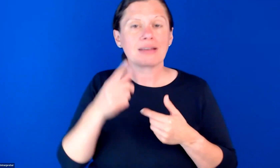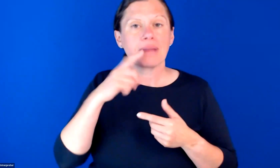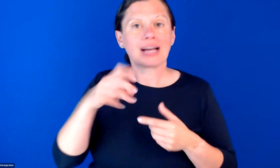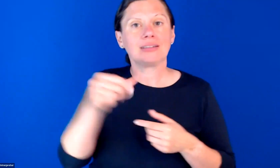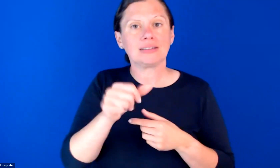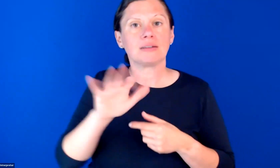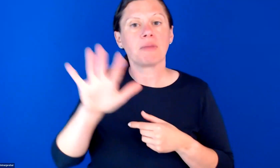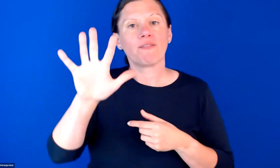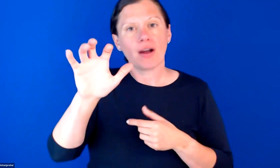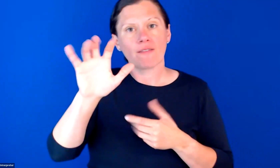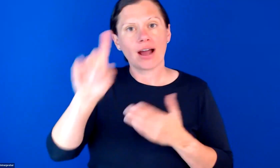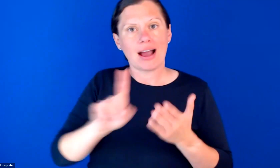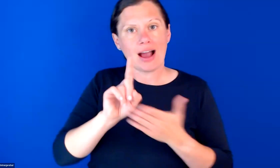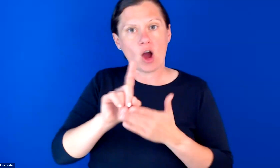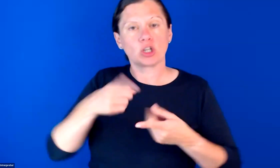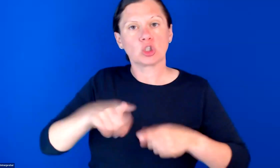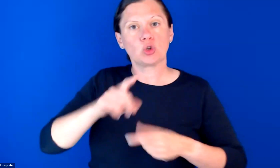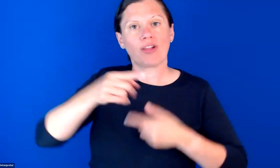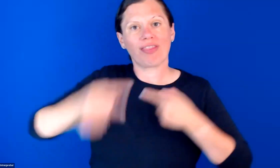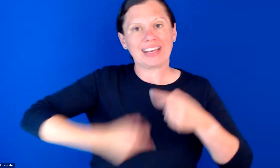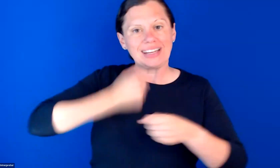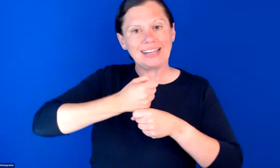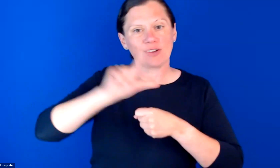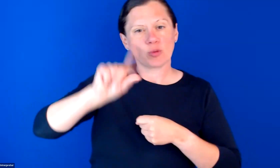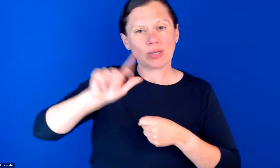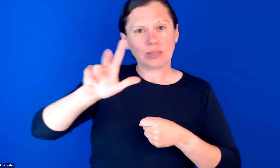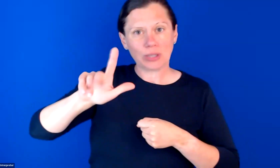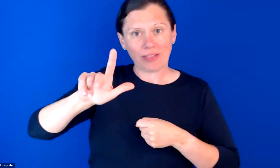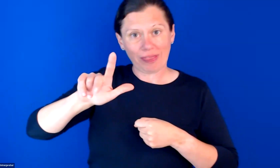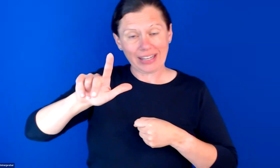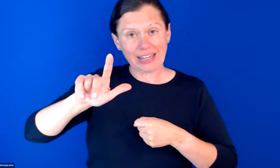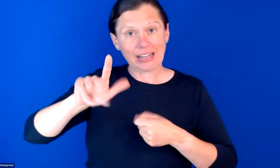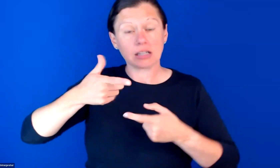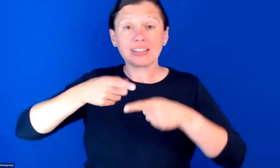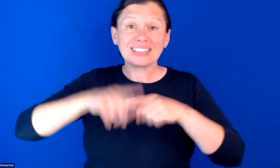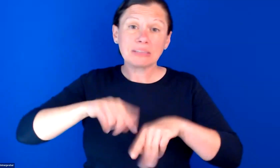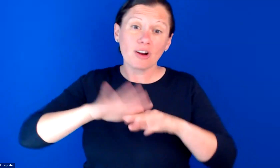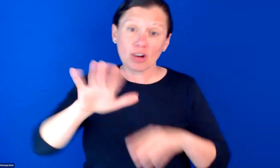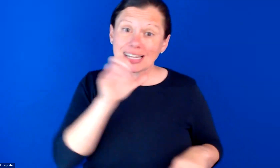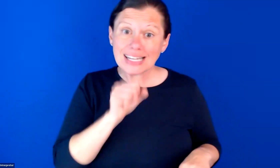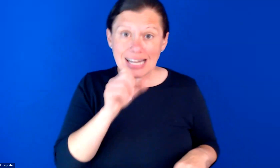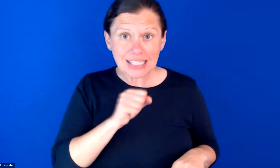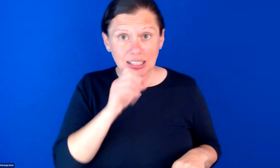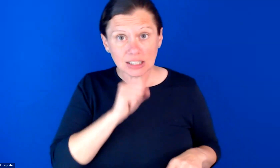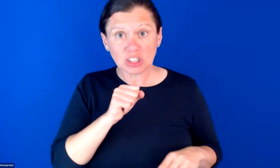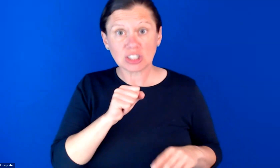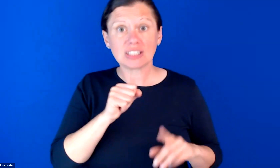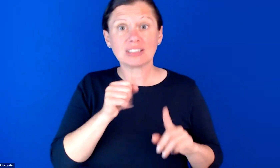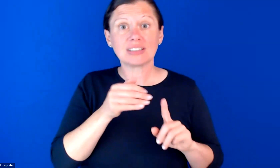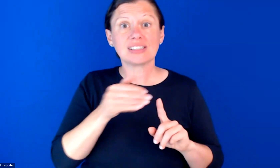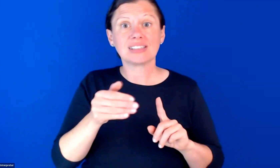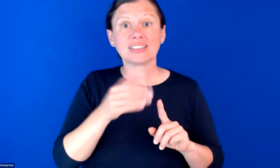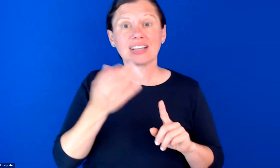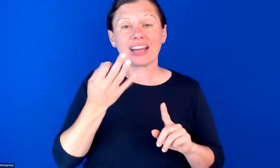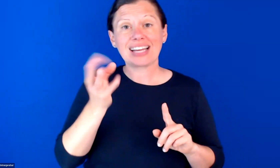in 2023, then you, depending on your age, if you're born before 1968, you would have